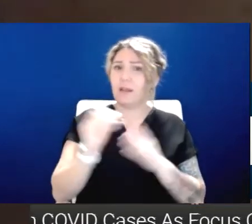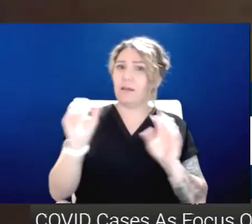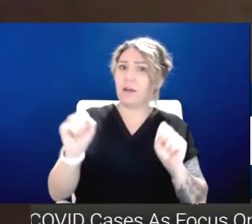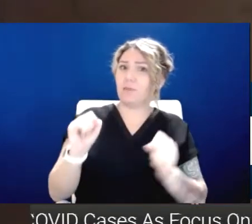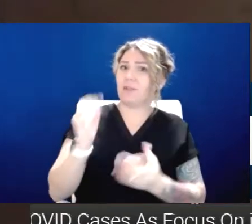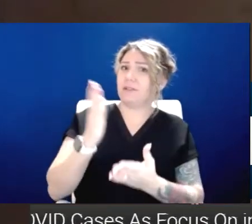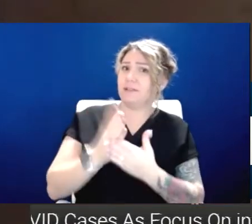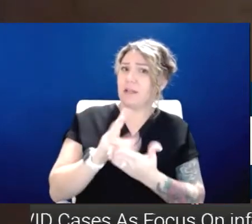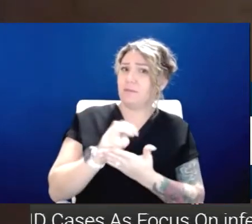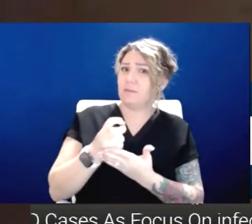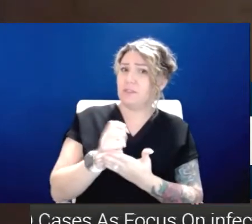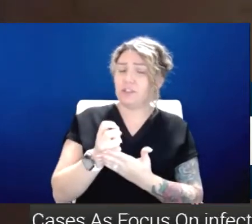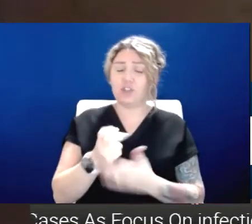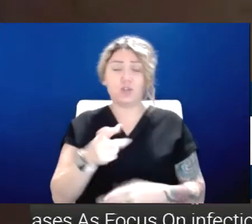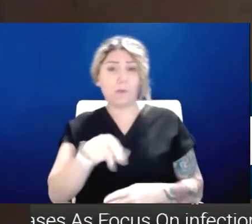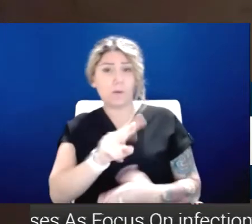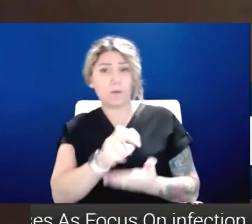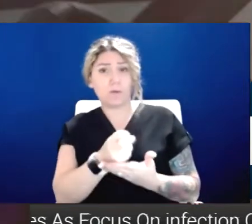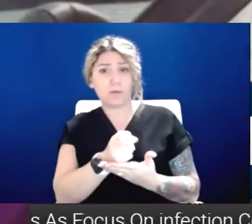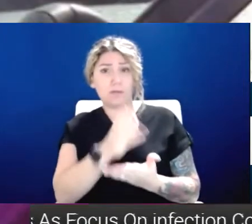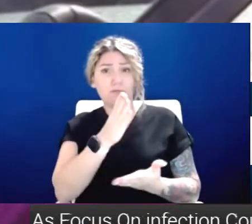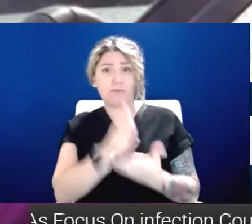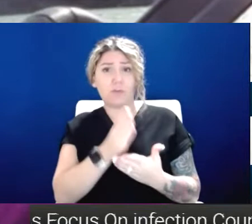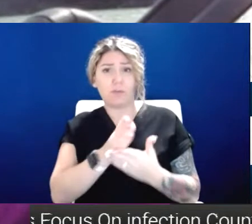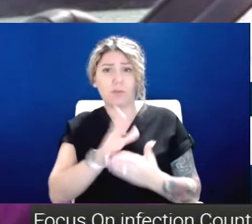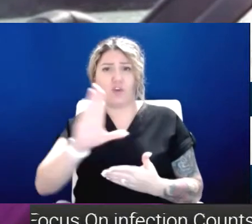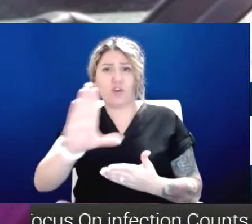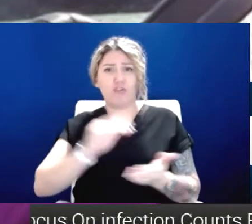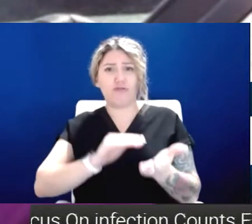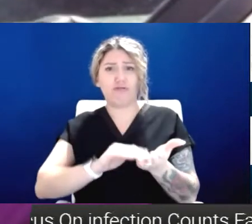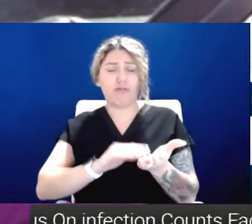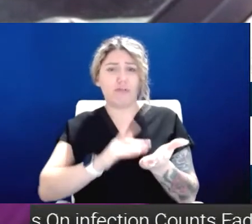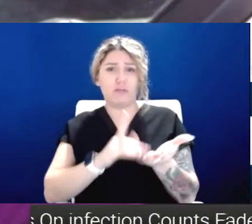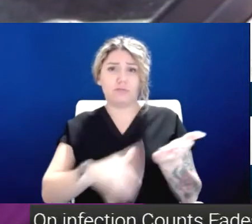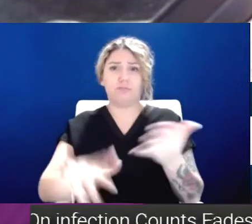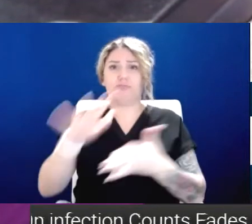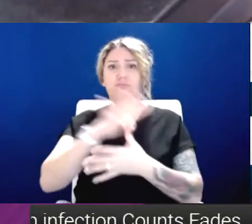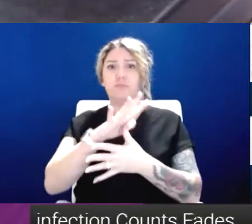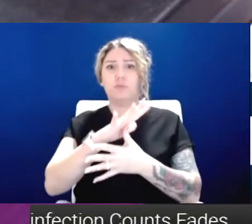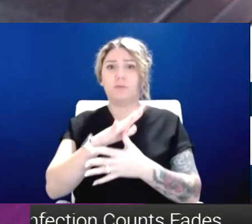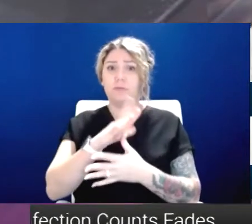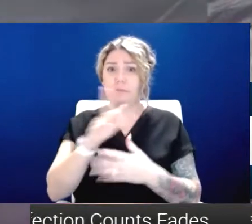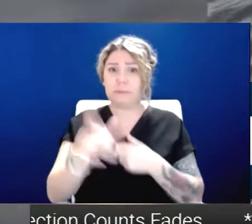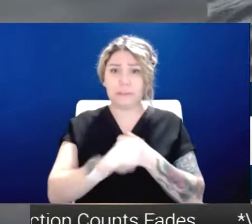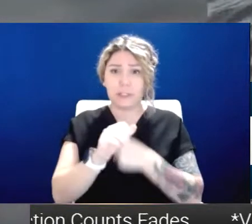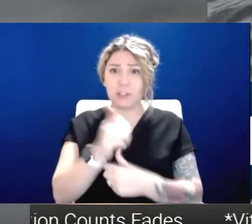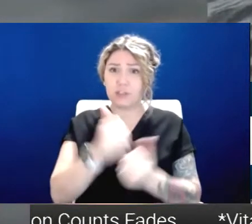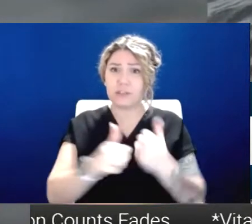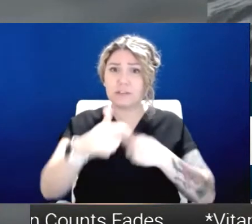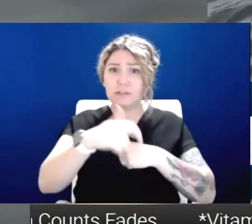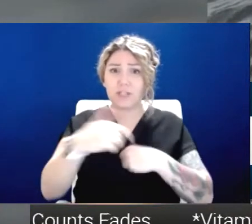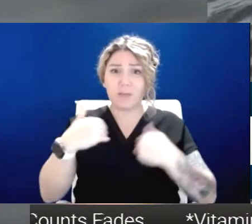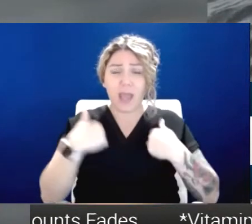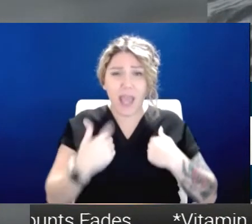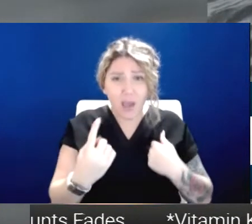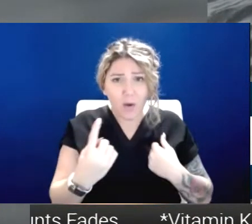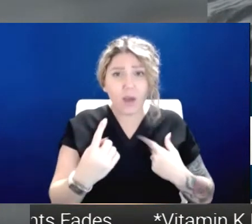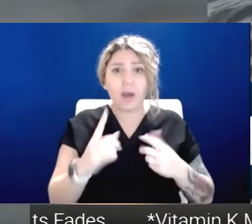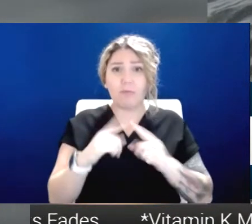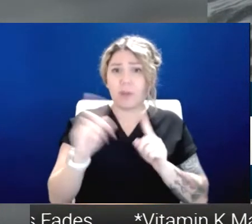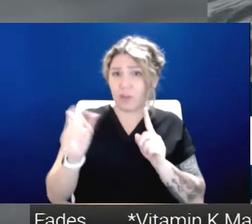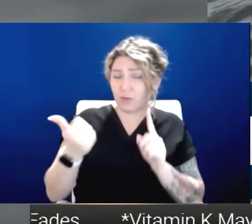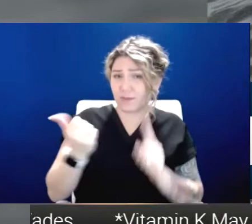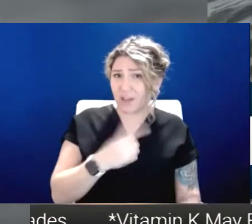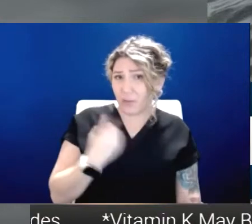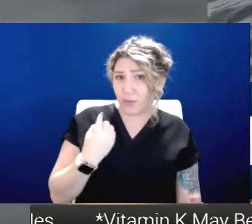those seizures was Dr. Ulloa's top priority. Not only was Jen in danger every time she had one, but there was another risk, one